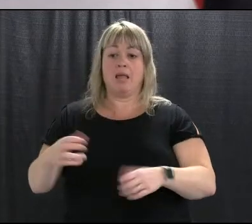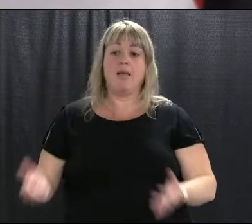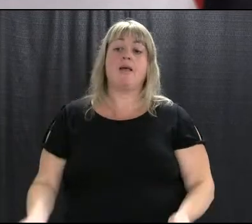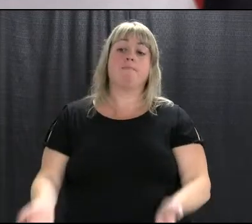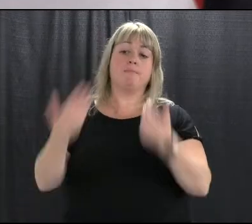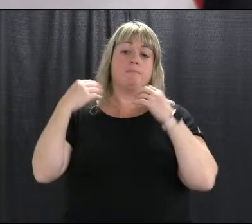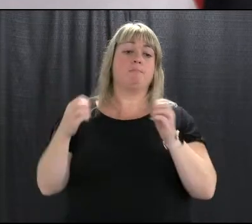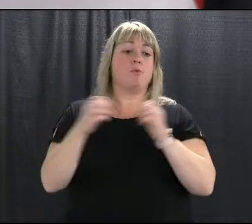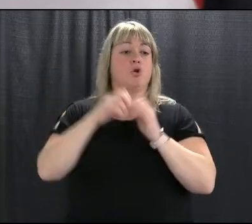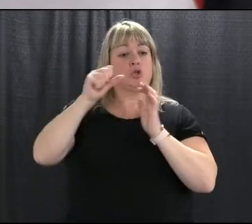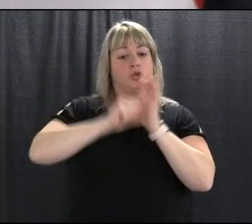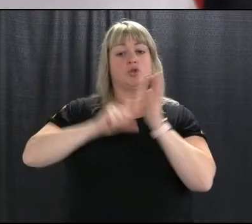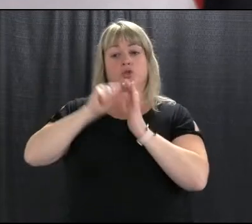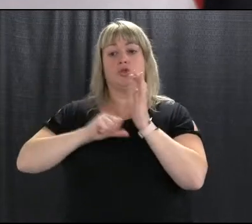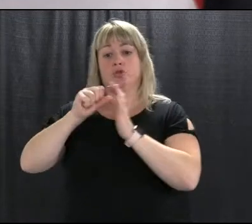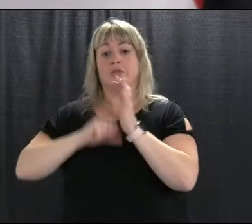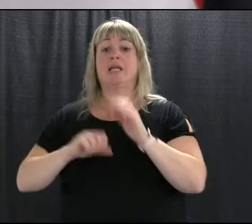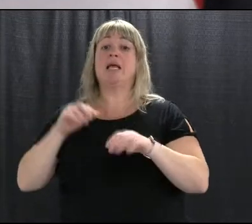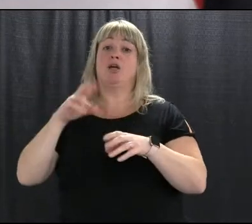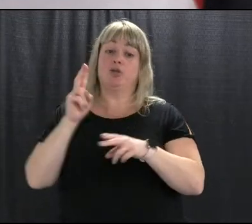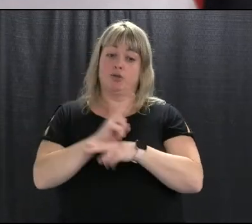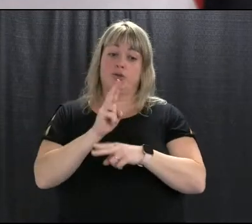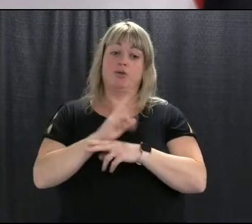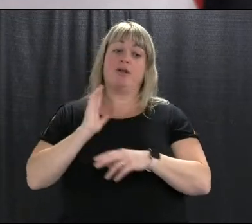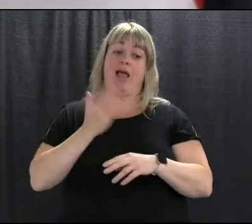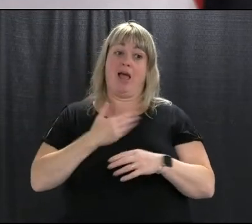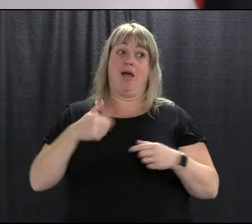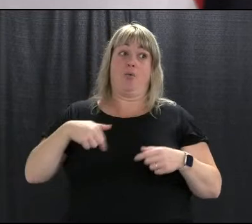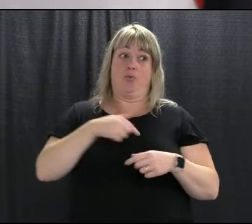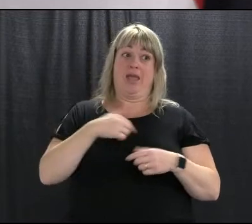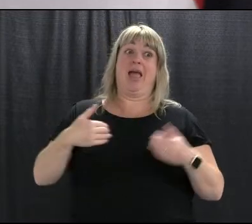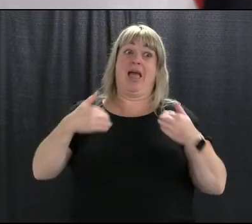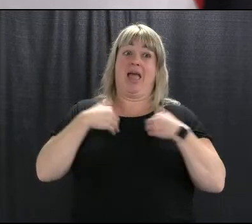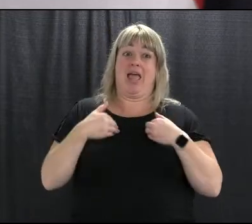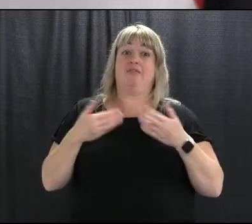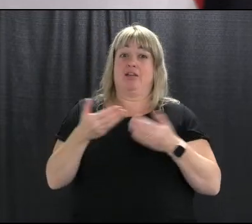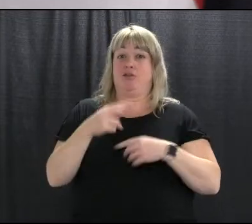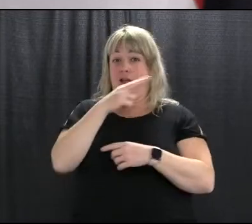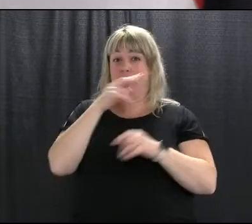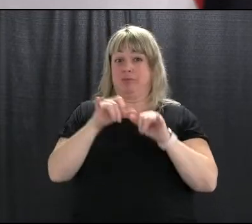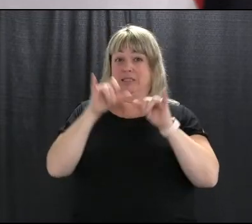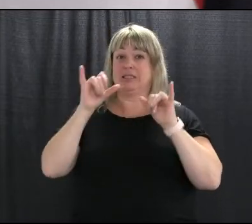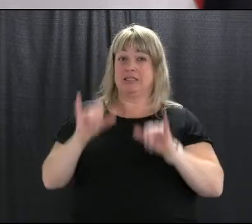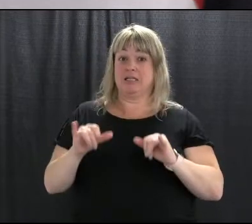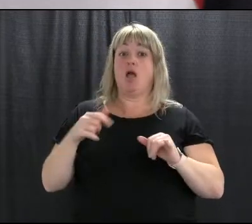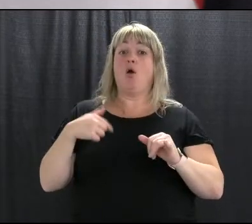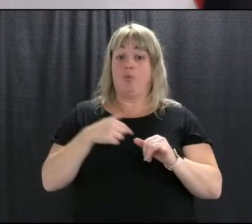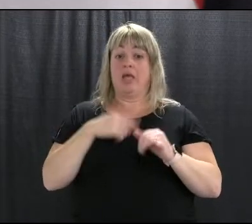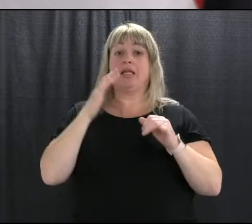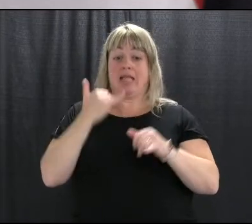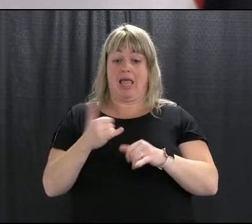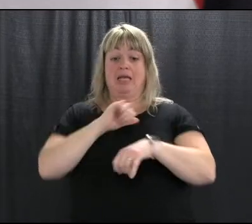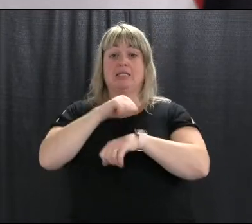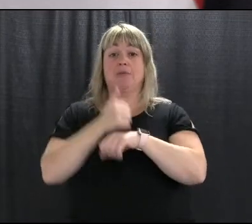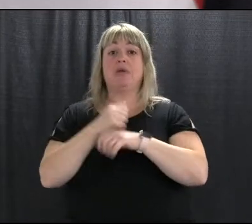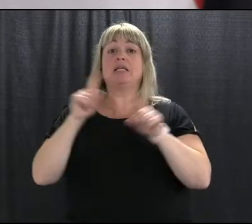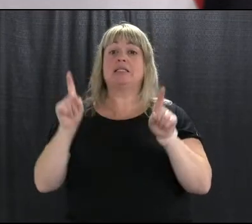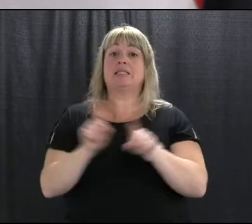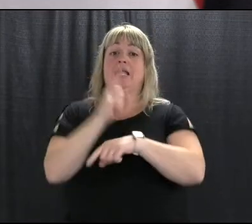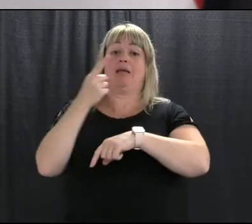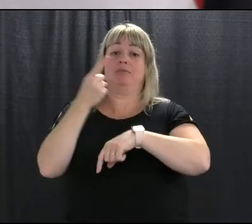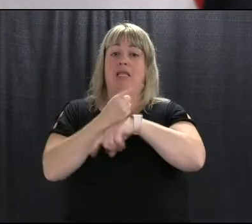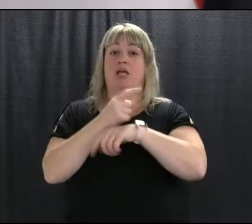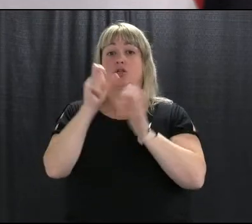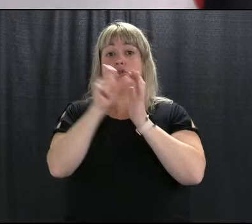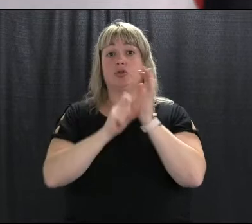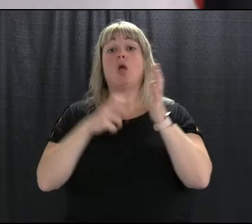joint replacements within the system that we've currently got. So we have same-day surgeries taking place in